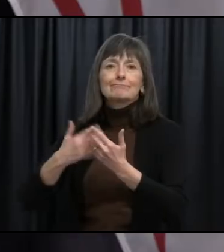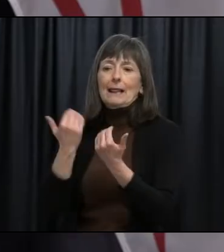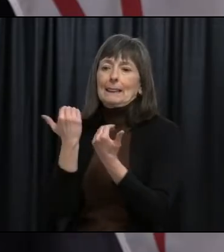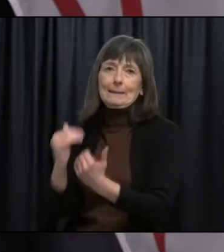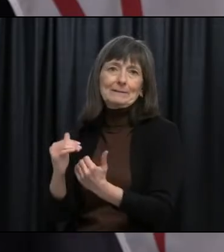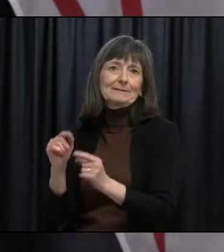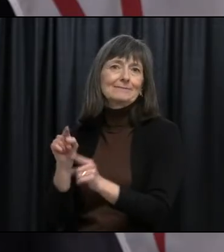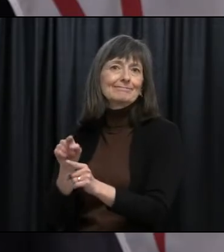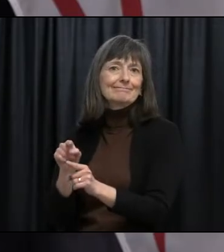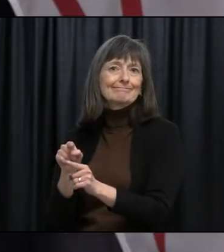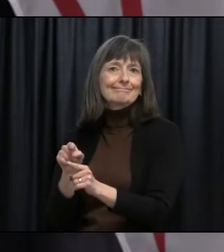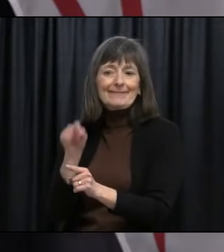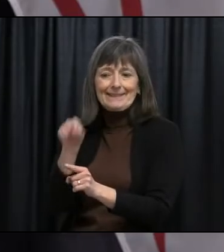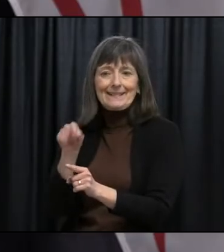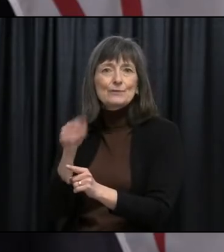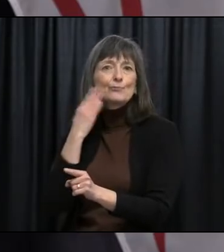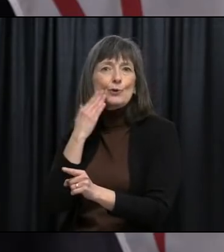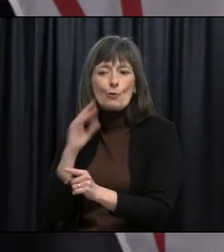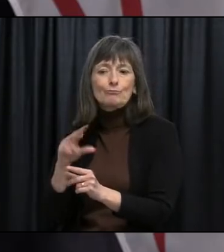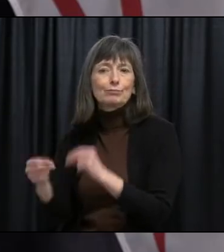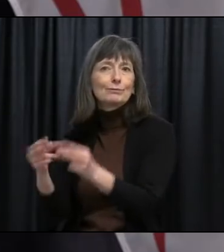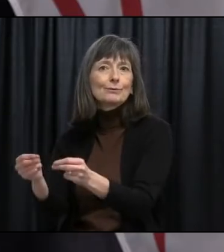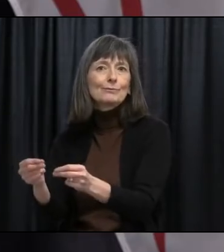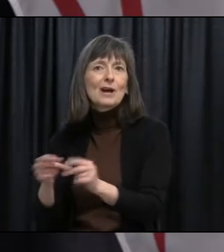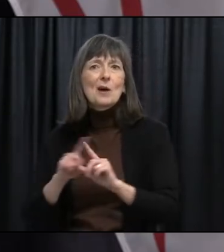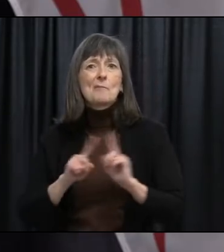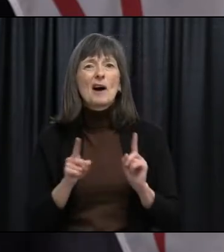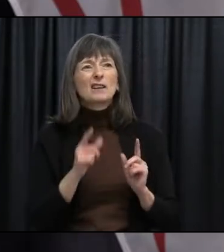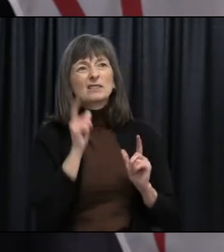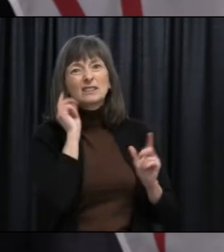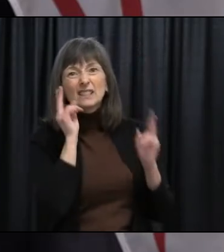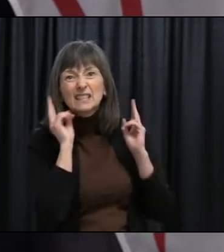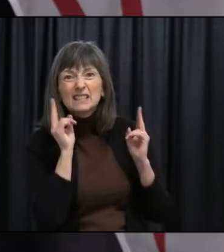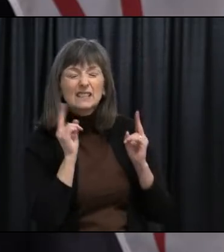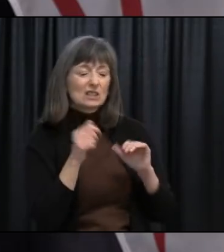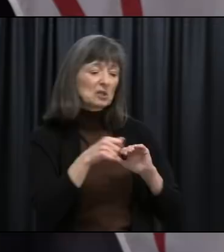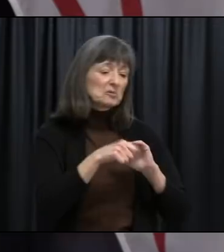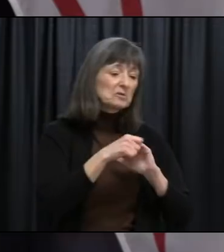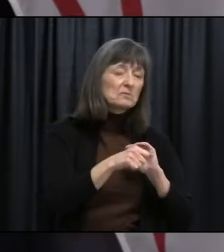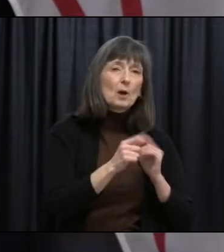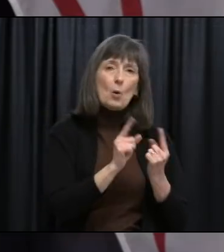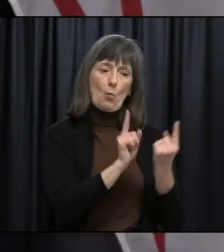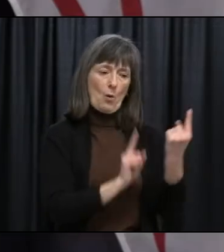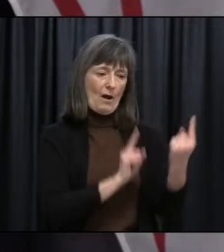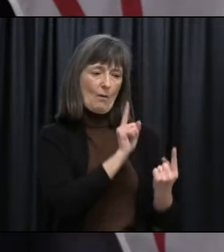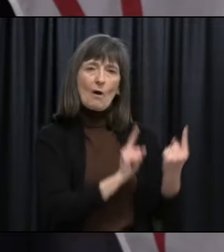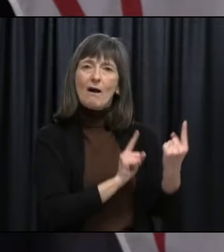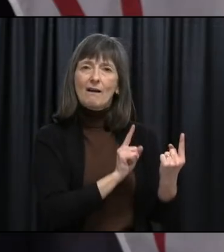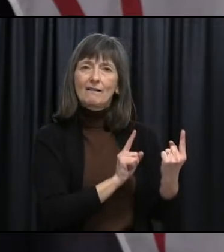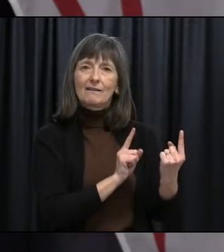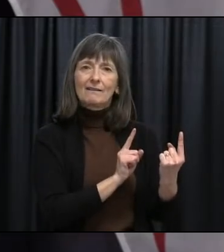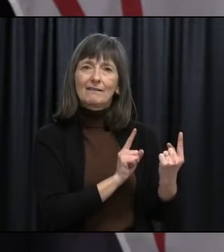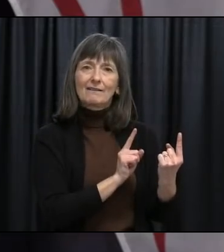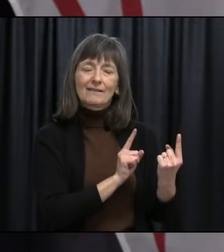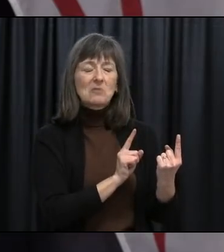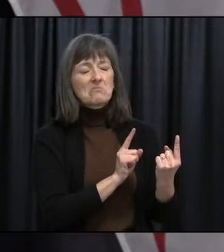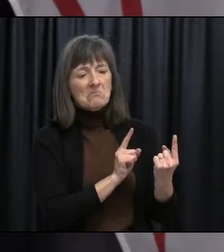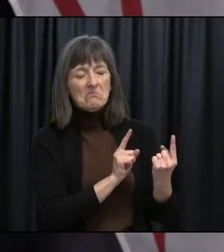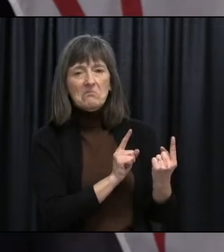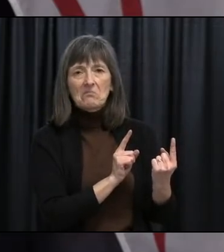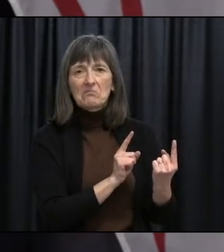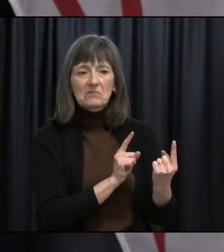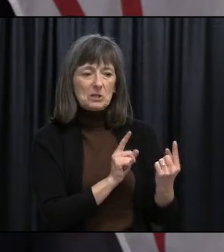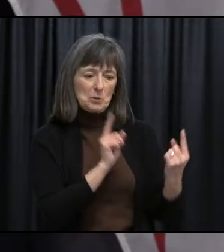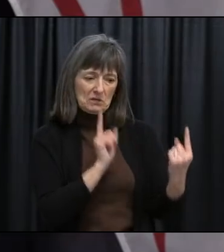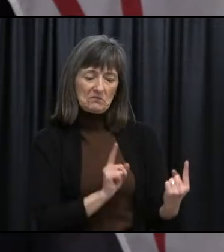in these situations where you have clinics or aesthetic situations where it's more of a one-on-one interaction, provided